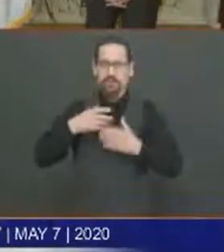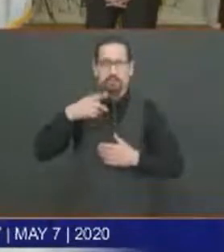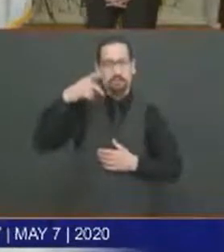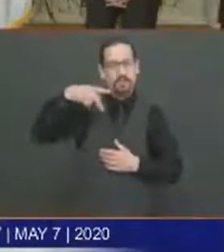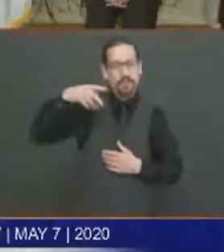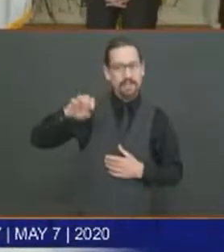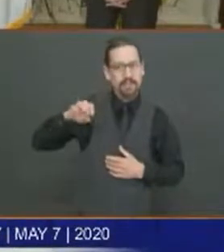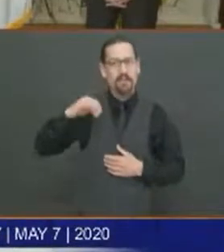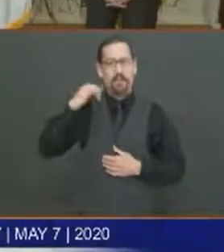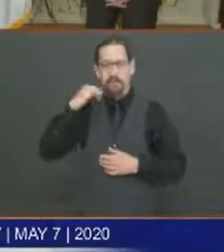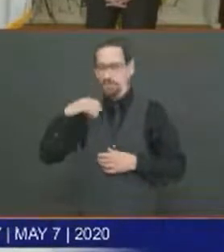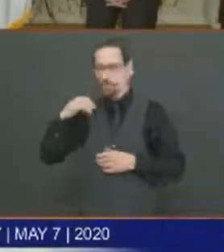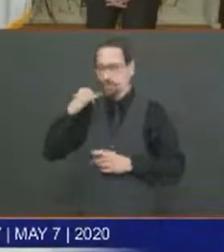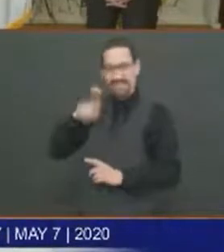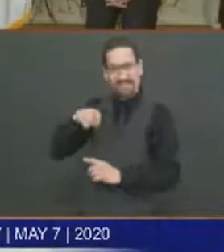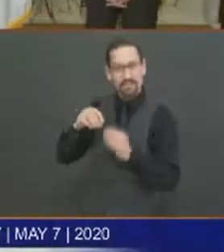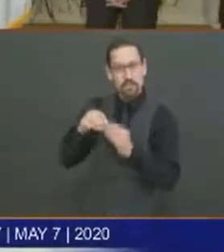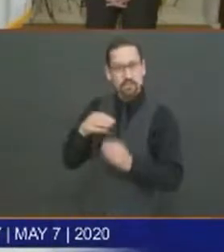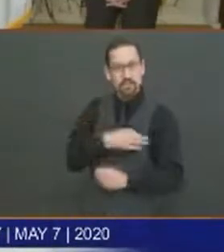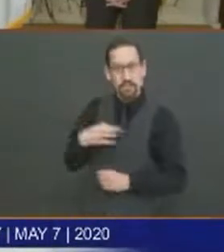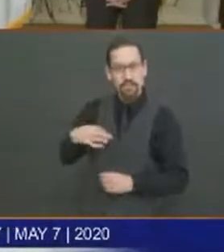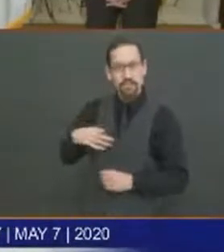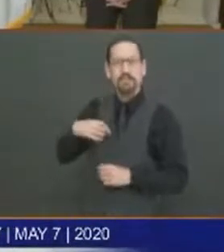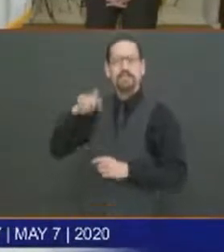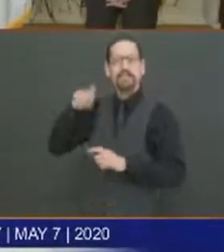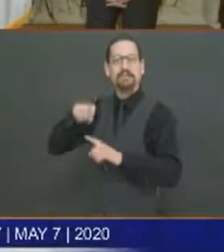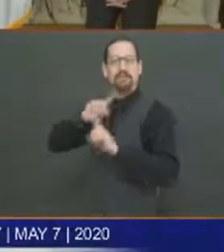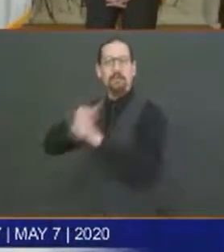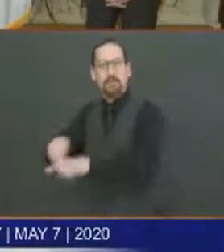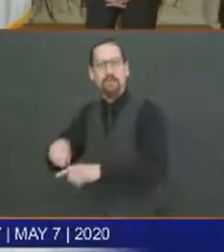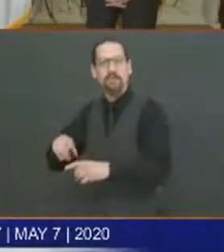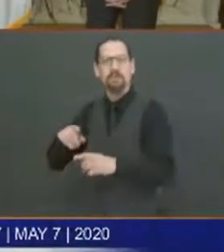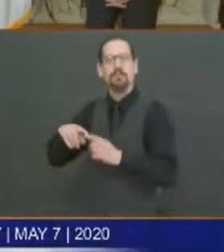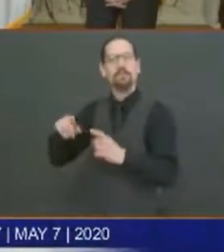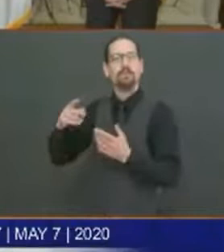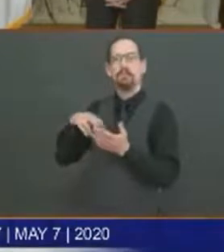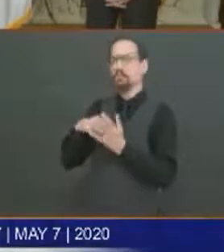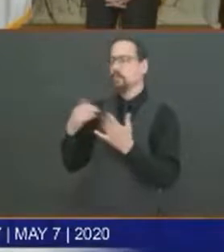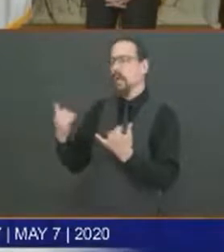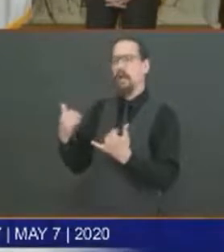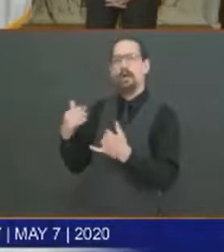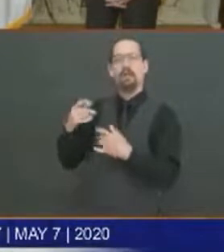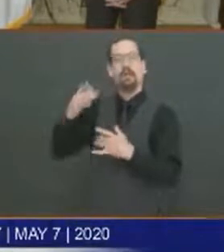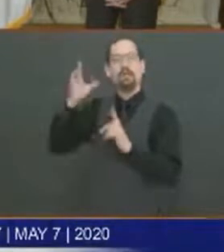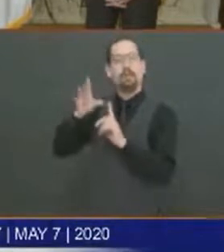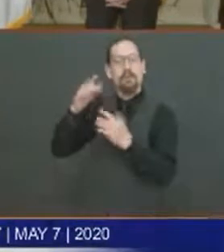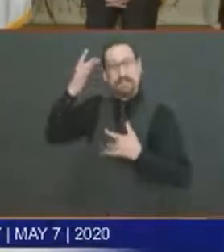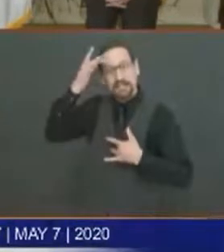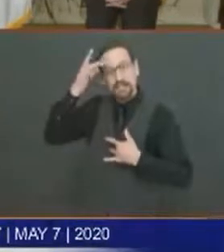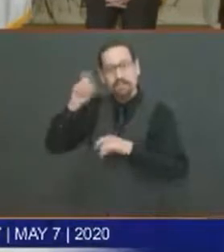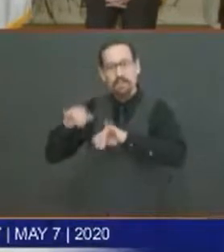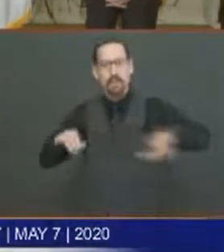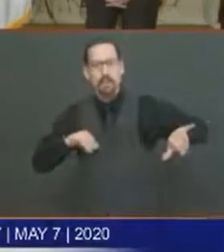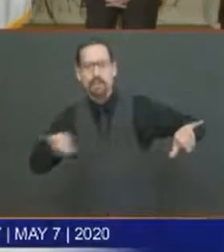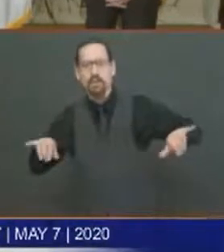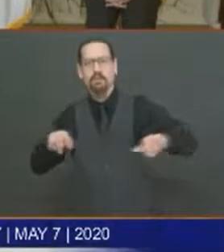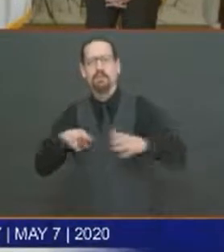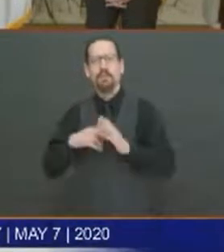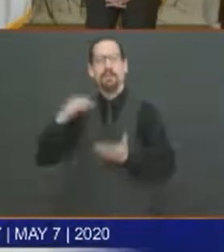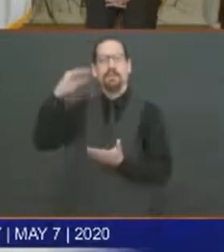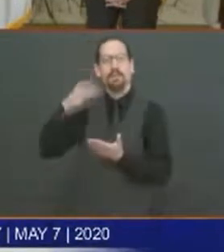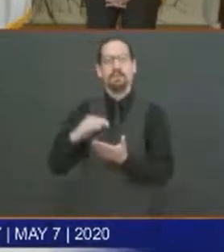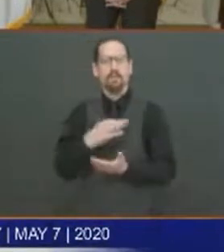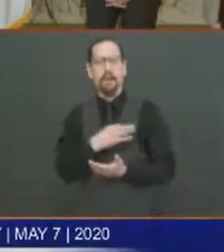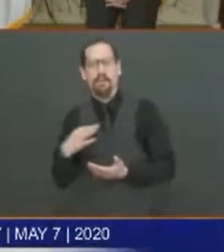through that someone isn't available to come in for their shift, but then work is done in collaboration and they're able to address